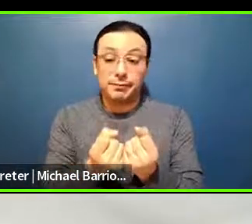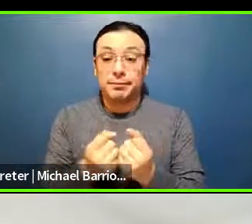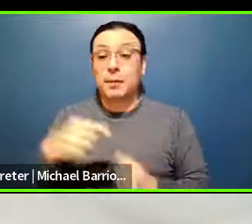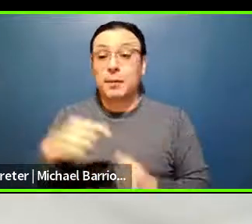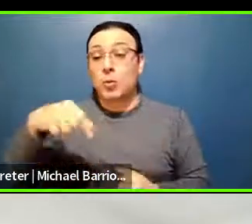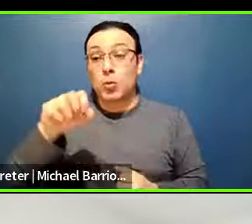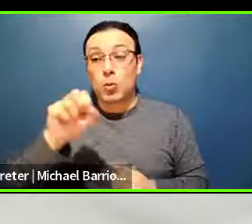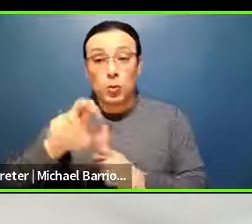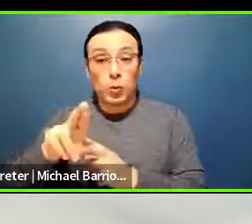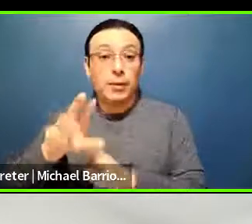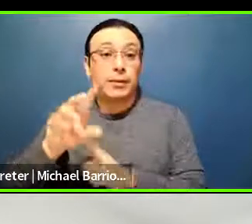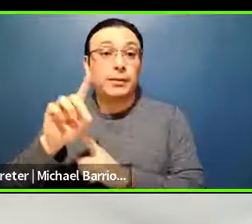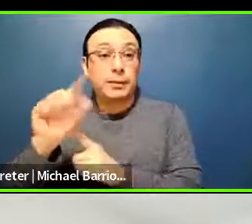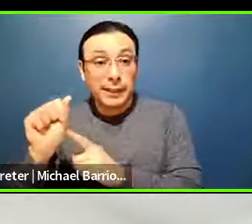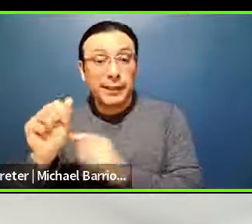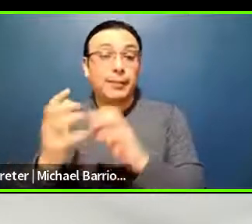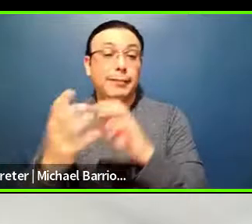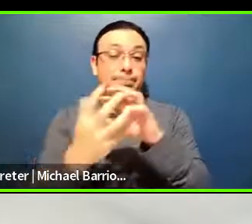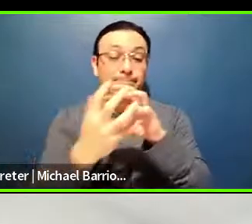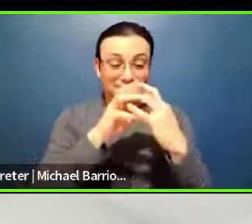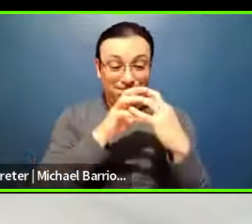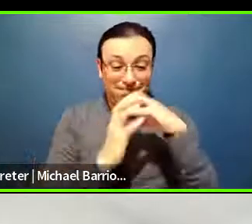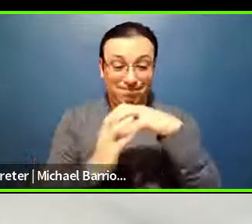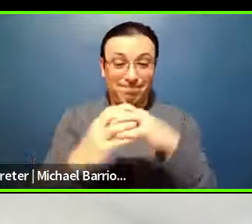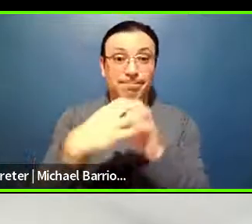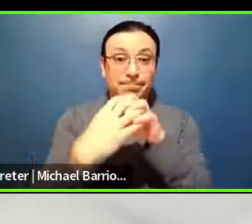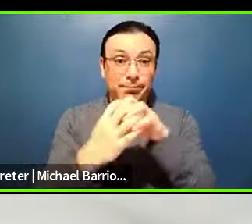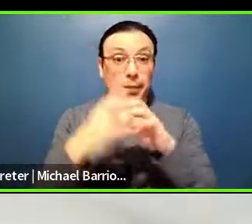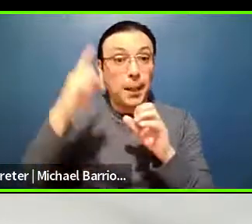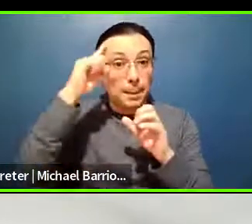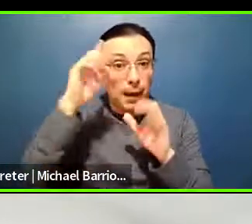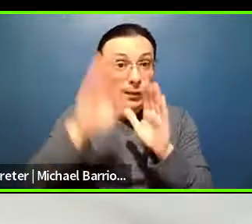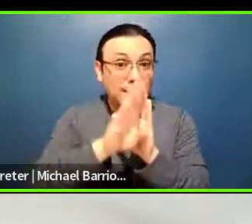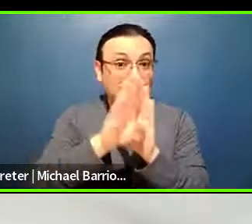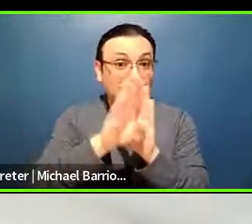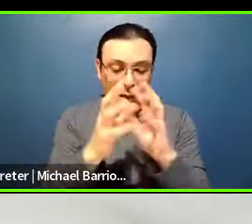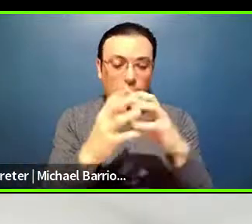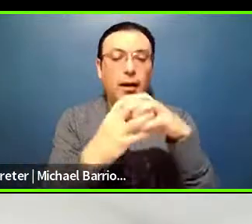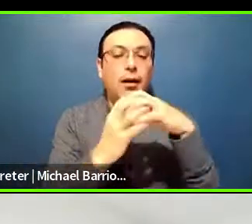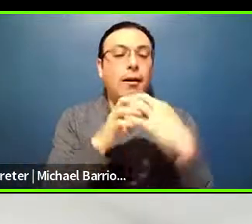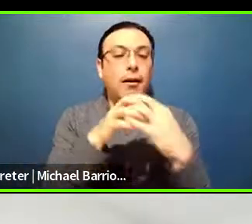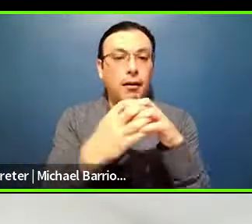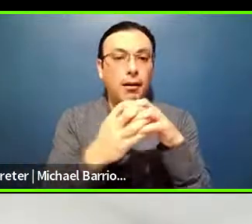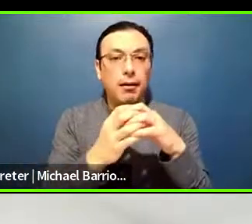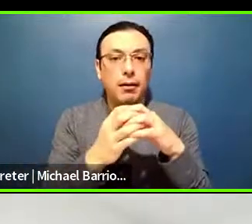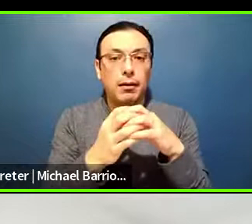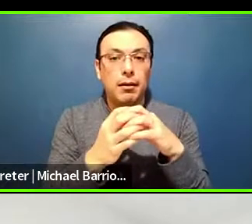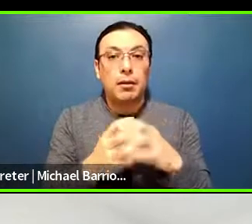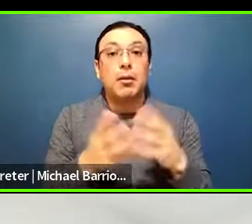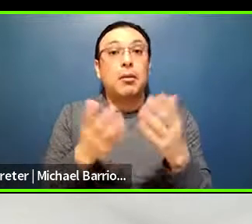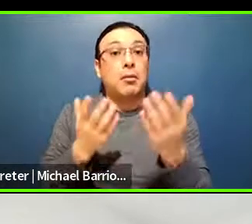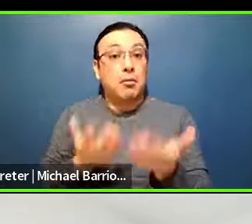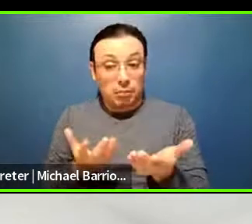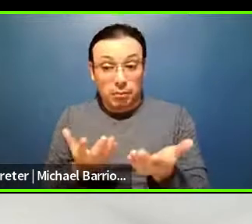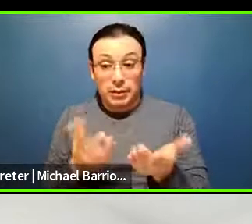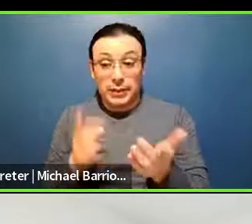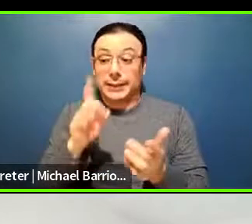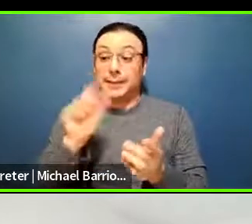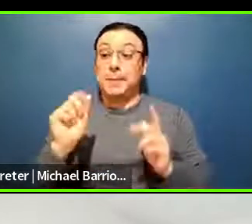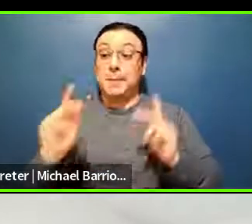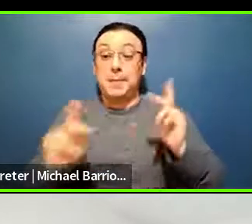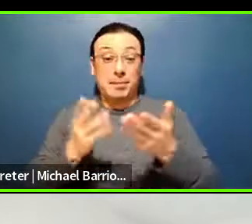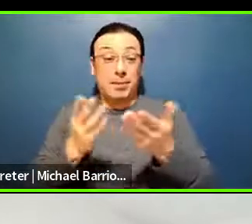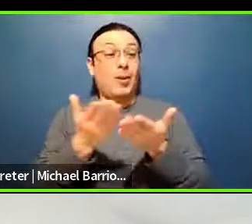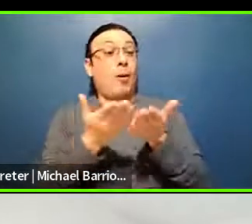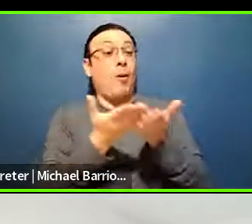support groups, and emphasizing to them that centering access for all disabled people is ultimately going to draw in more disabled queer